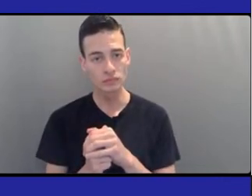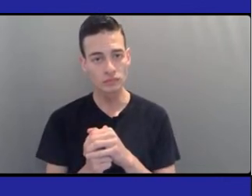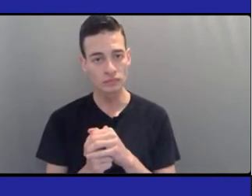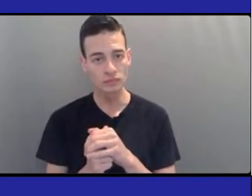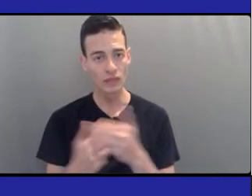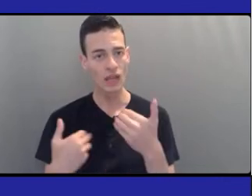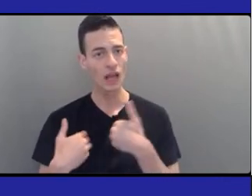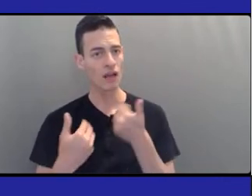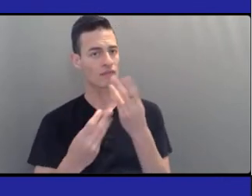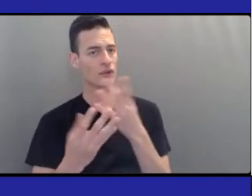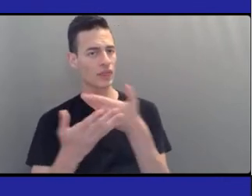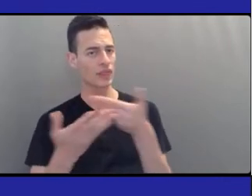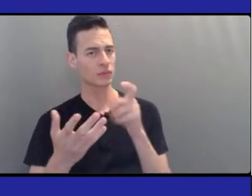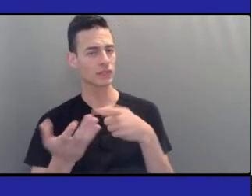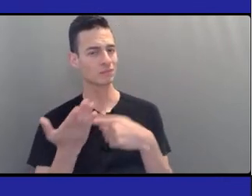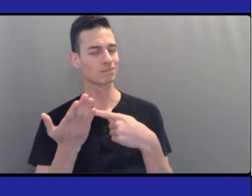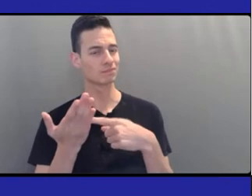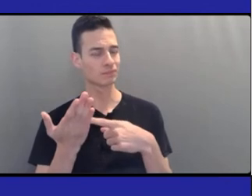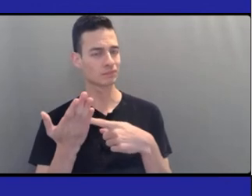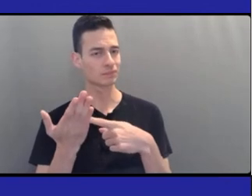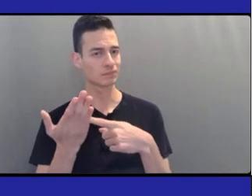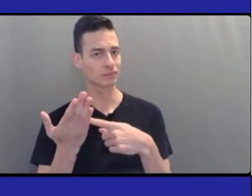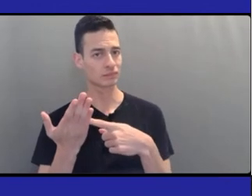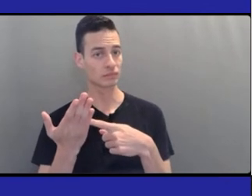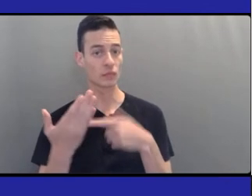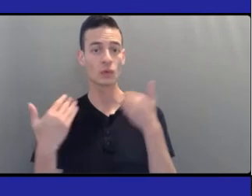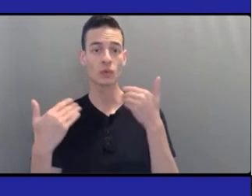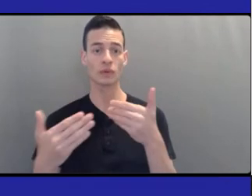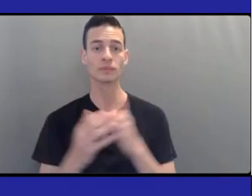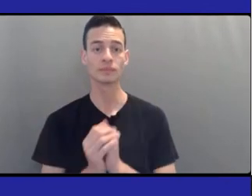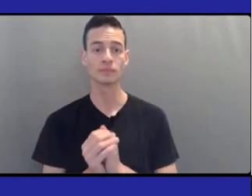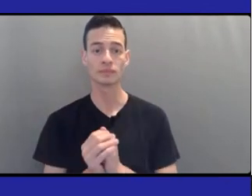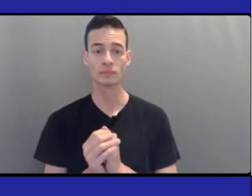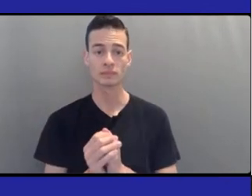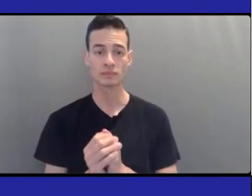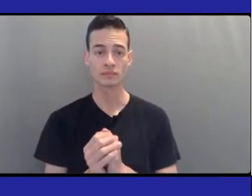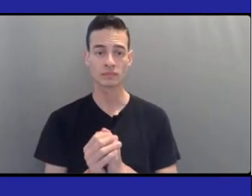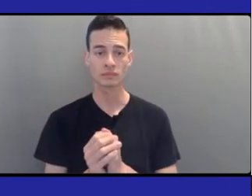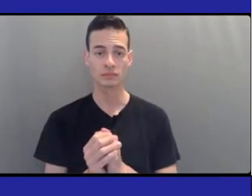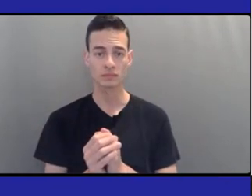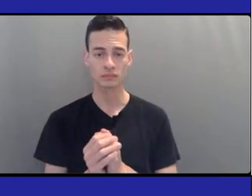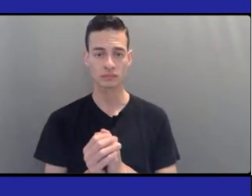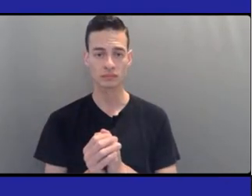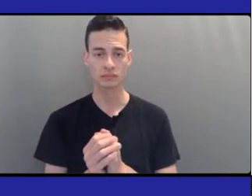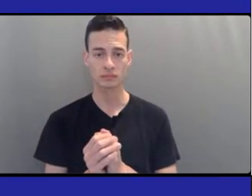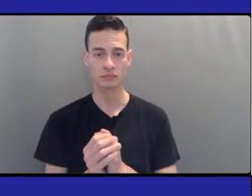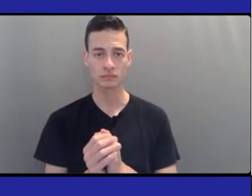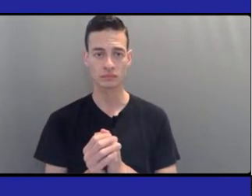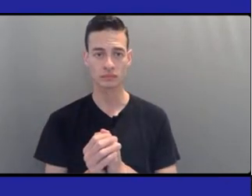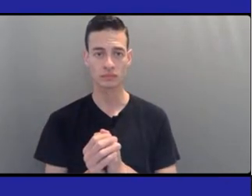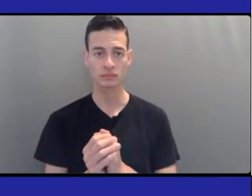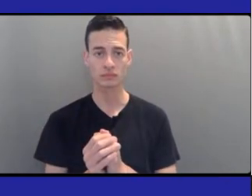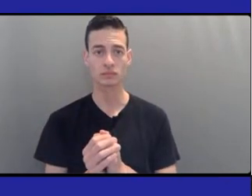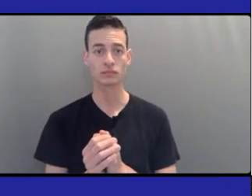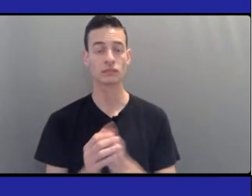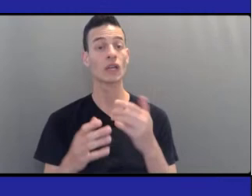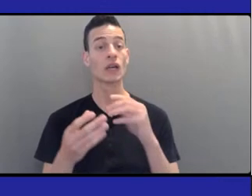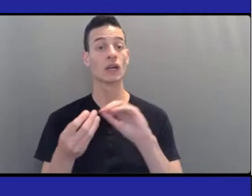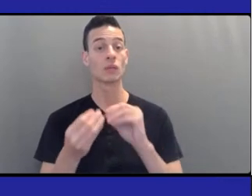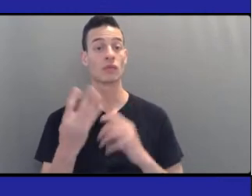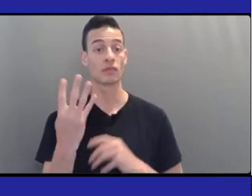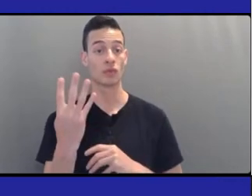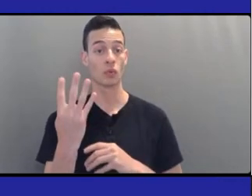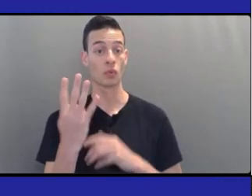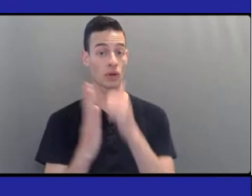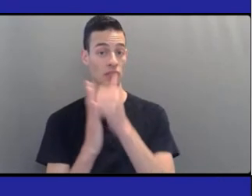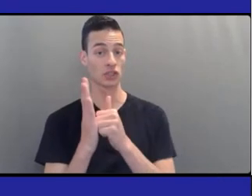the main component of the meeting. So let's get started right to it. So number 4 on your agenda is authorizing New York